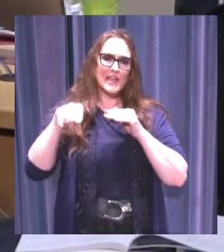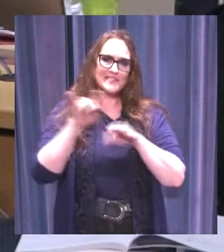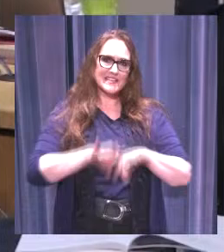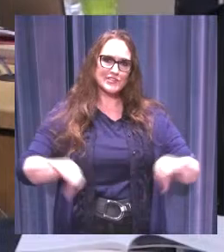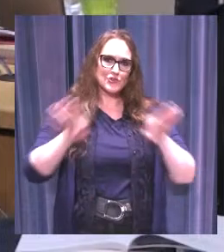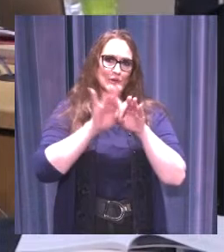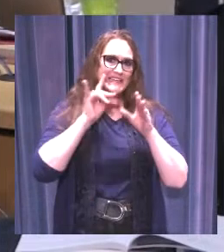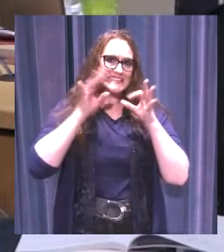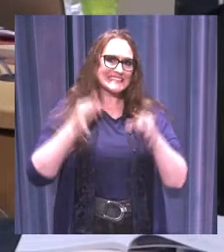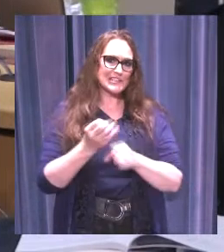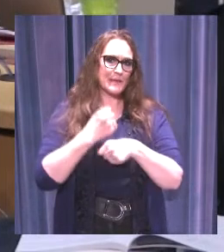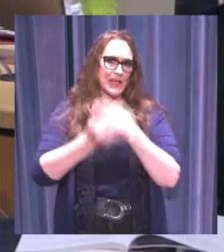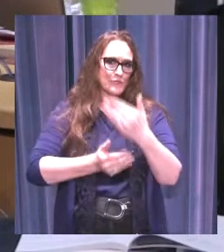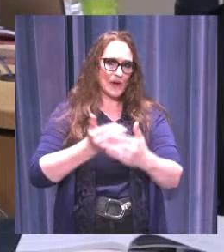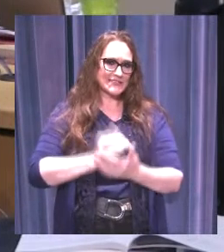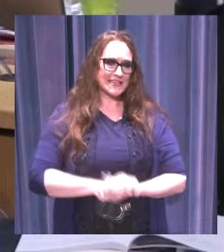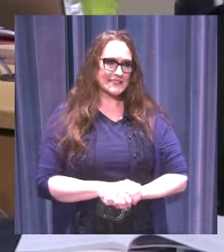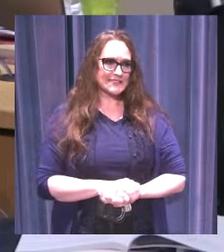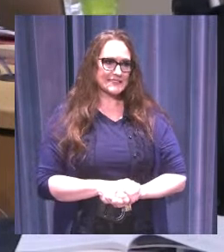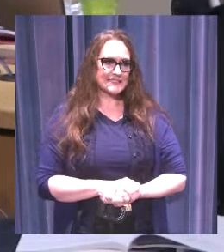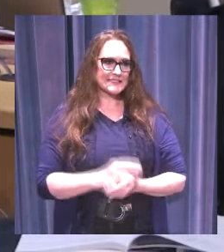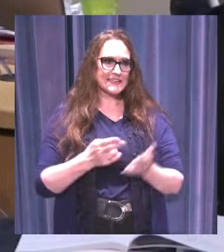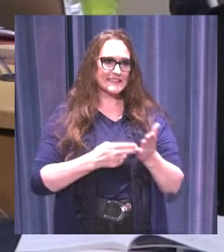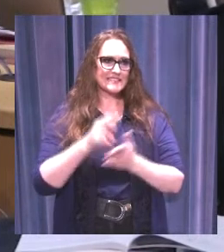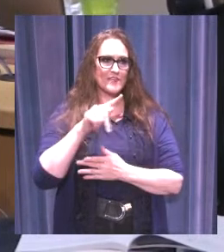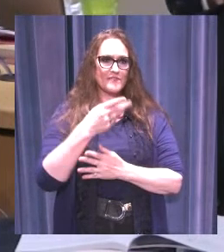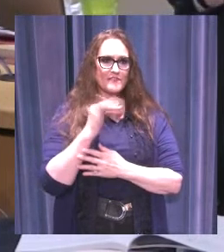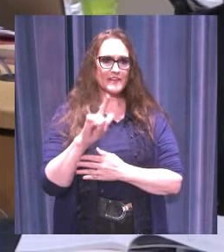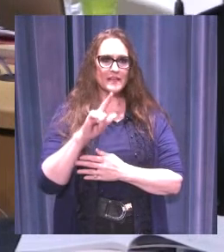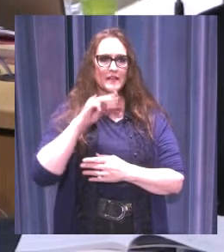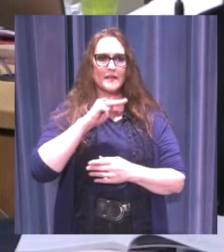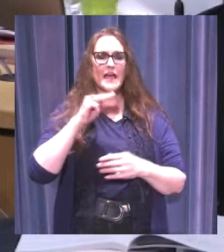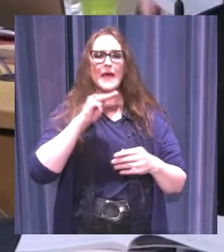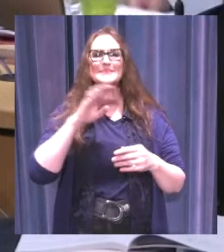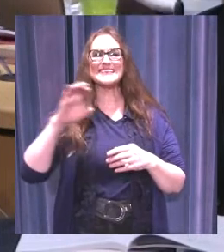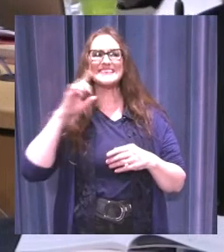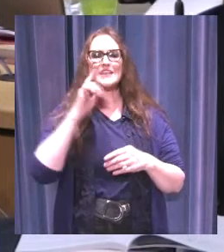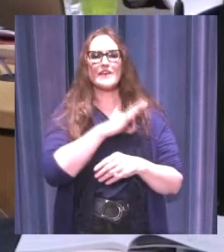critical decision-making process. Sincerely, Phil Knoll, MCC faculty.